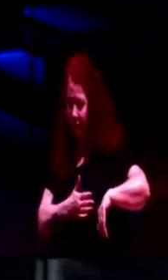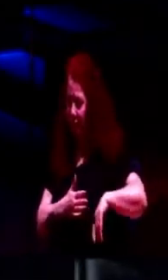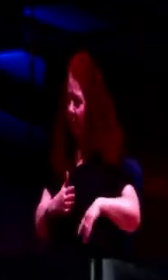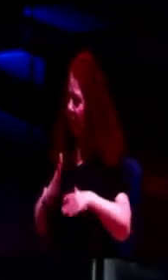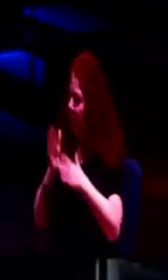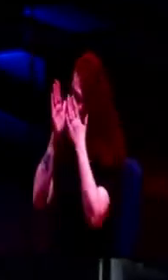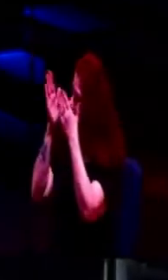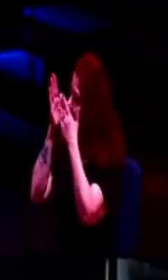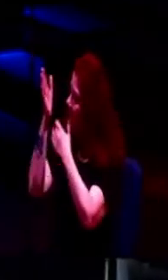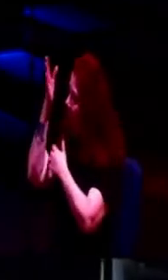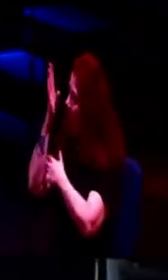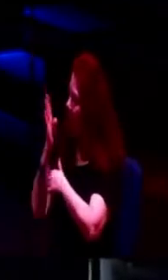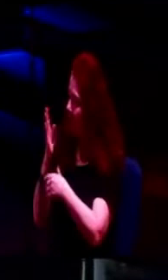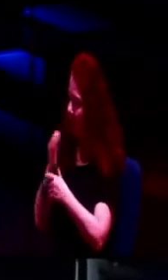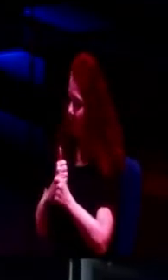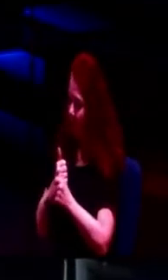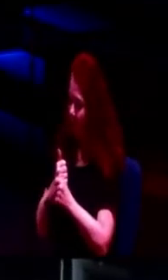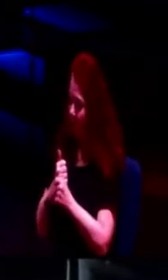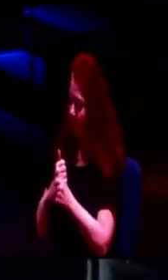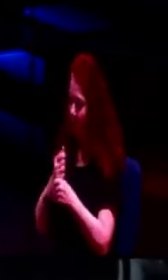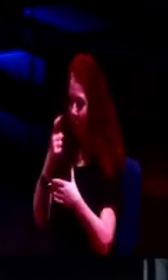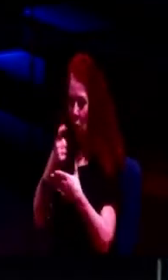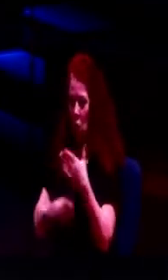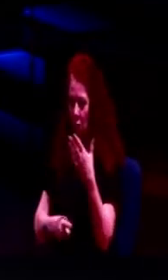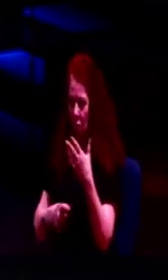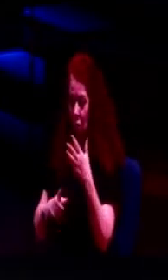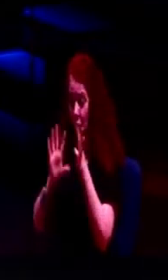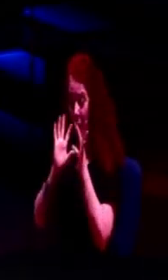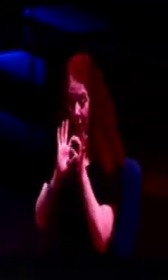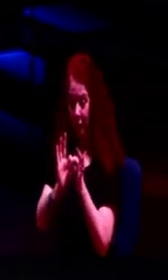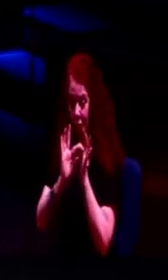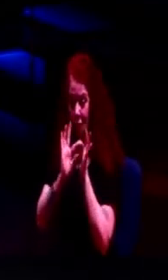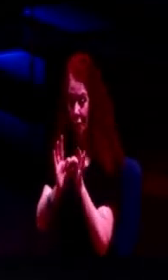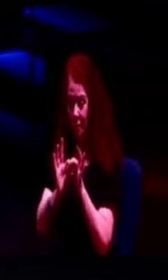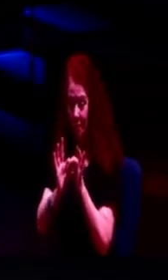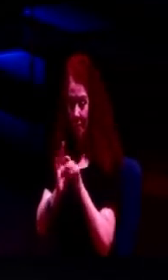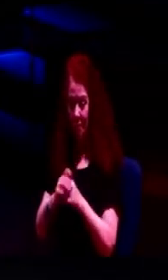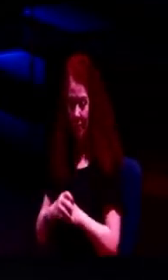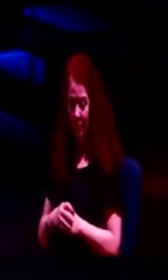I'm just telling you, it could cost you relationships.